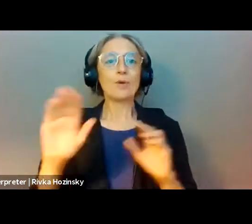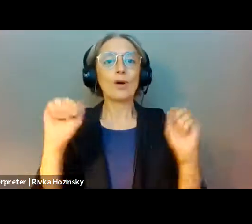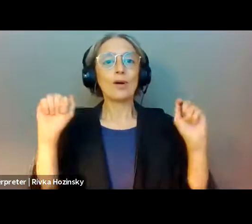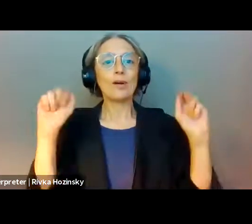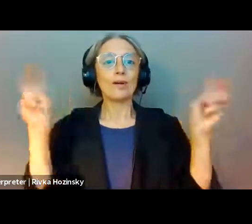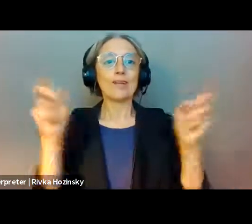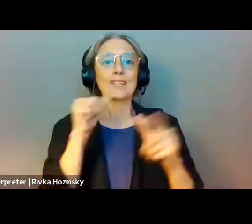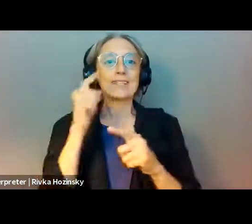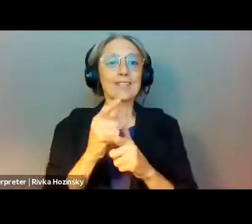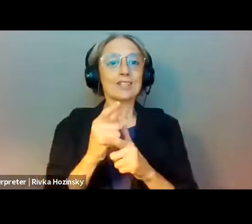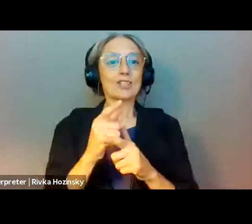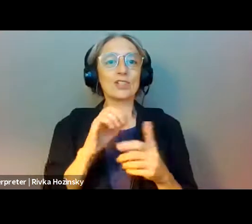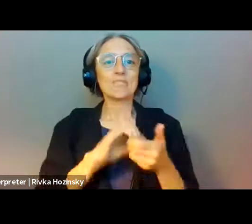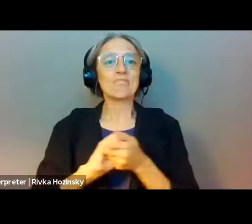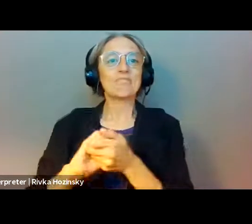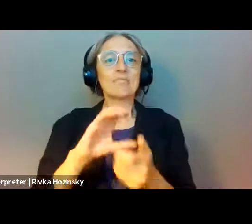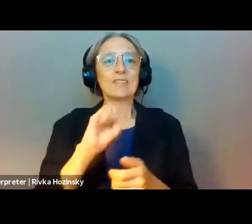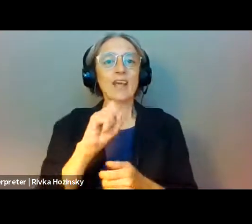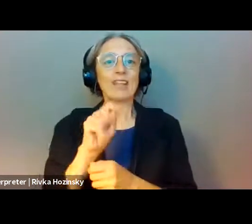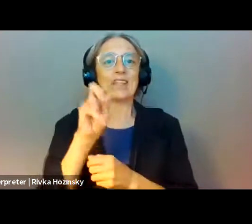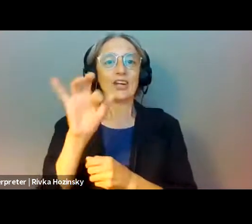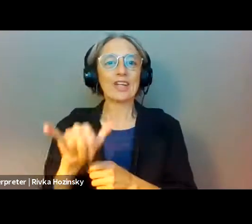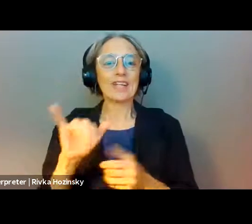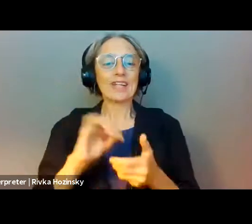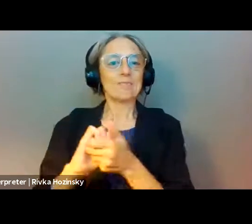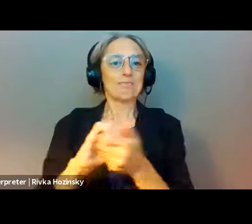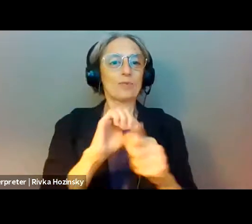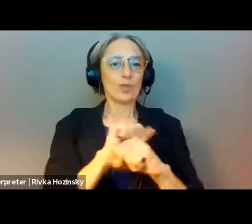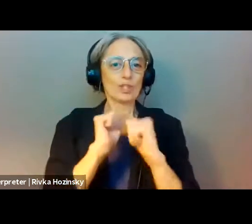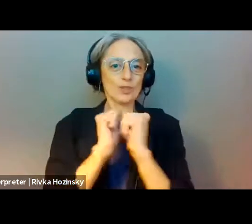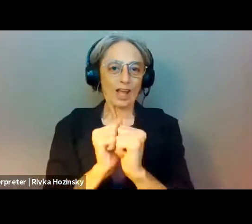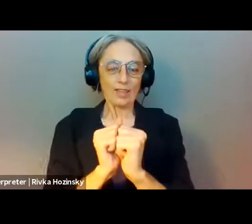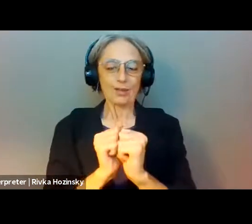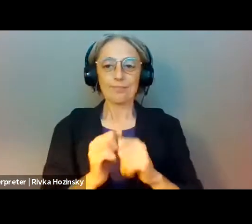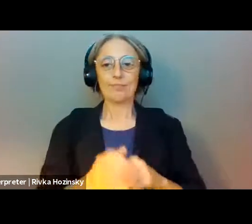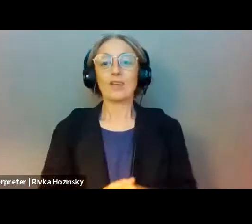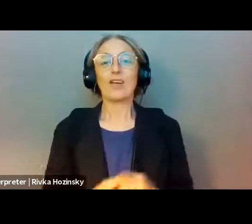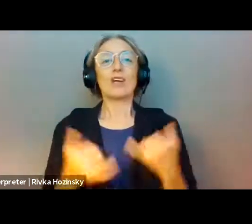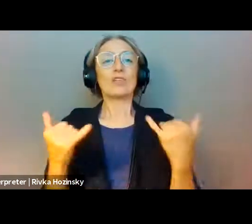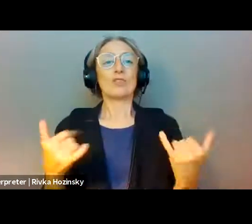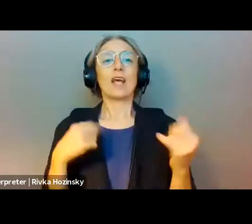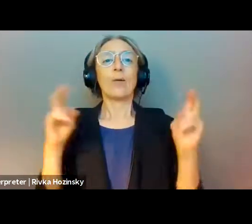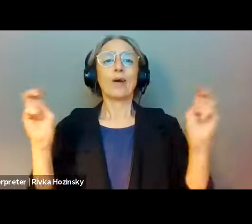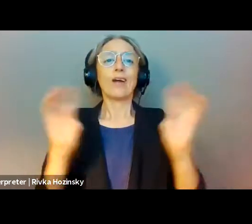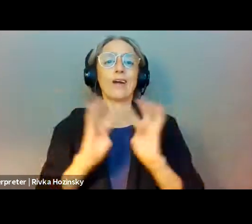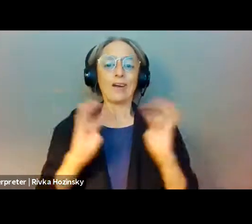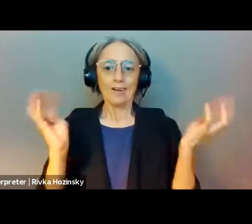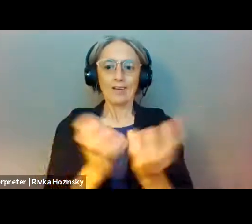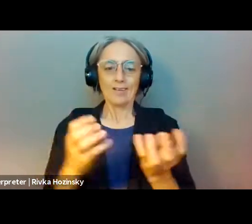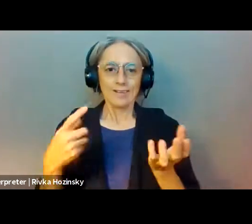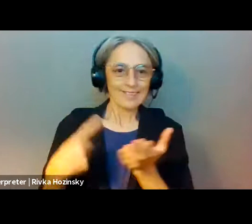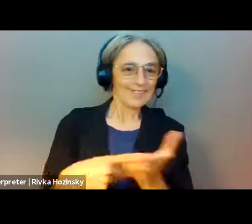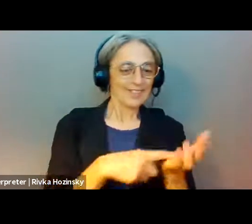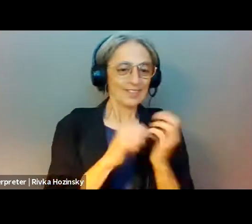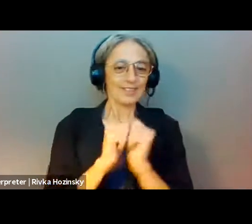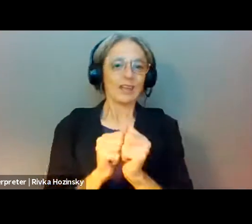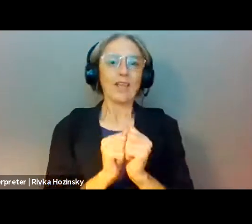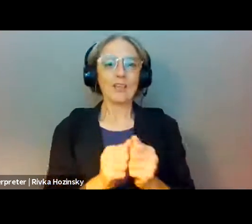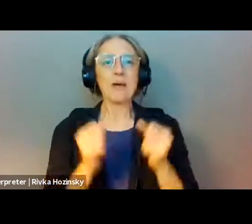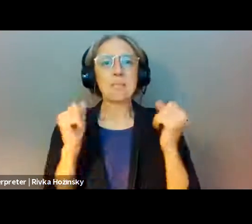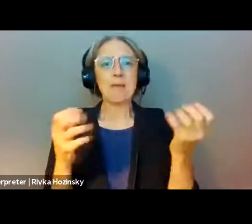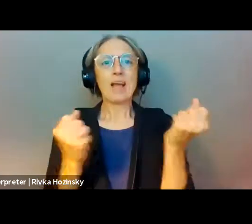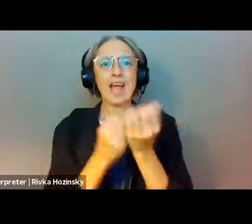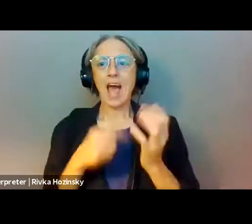this work. Today we come around this virtual table joined by so many advocates, and advocates that I